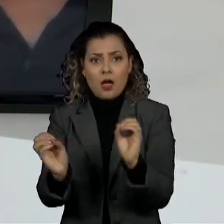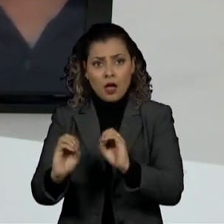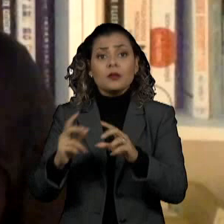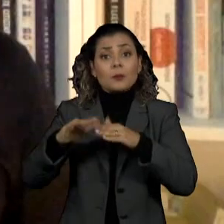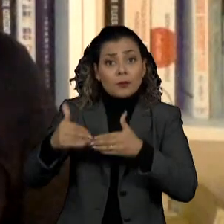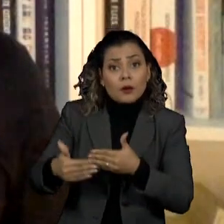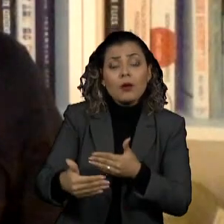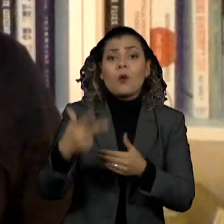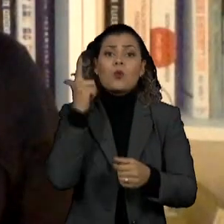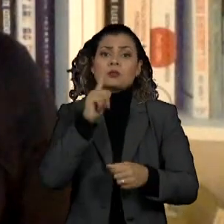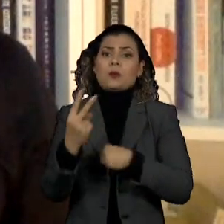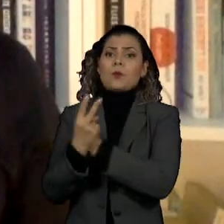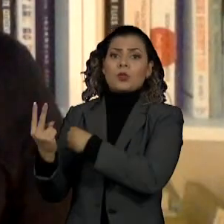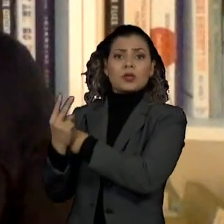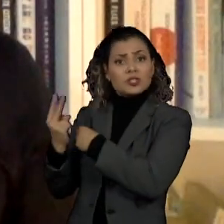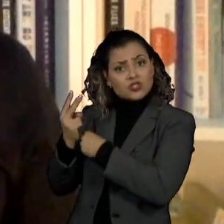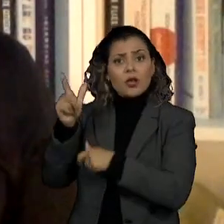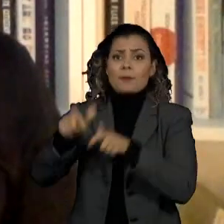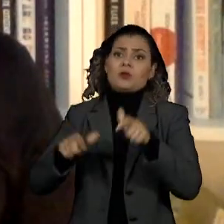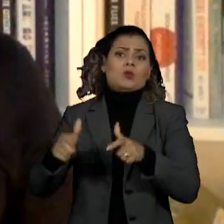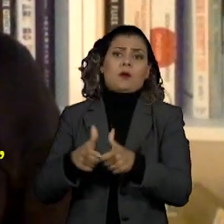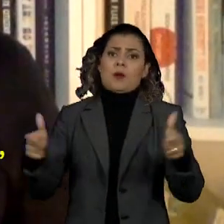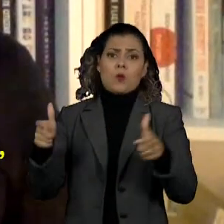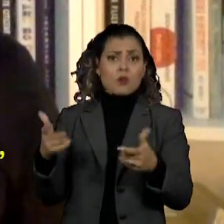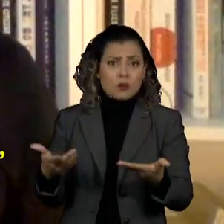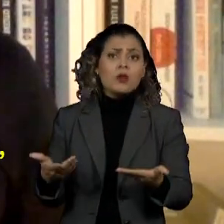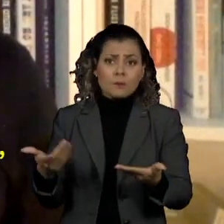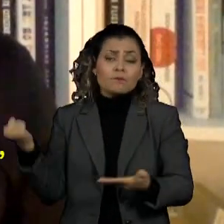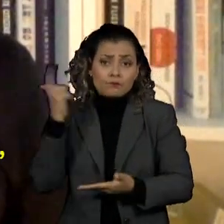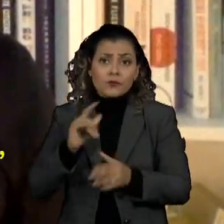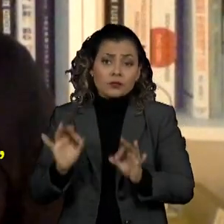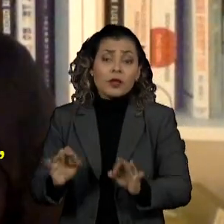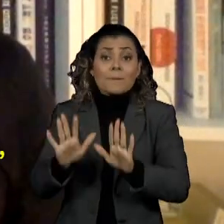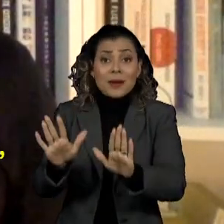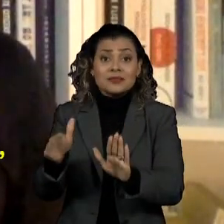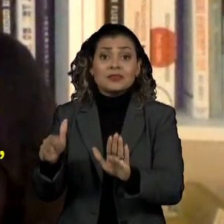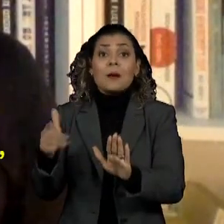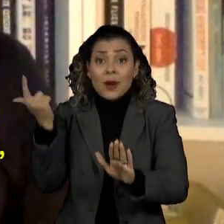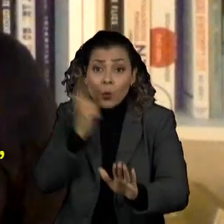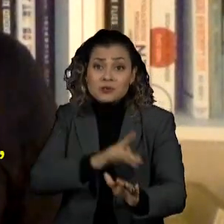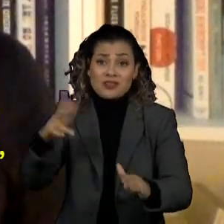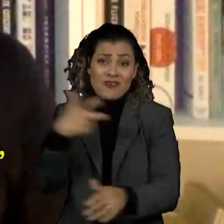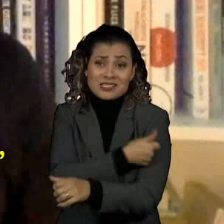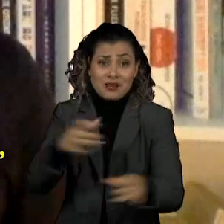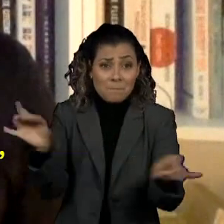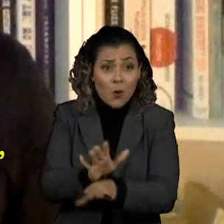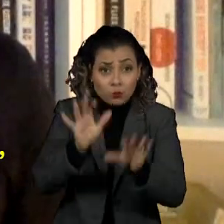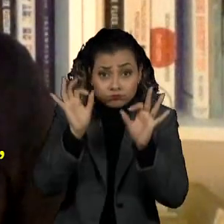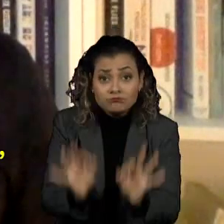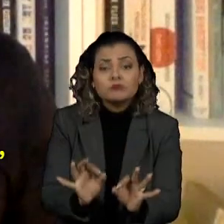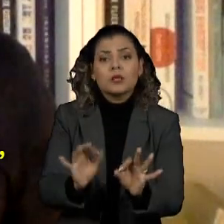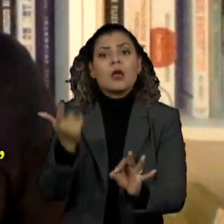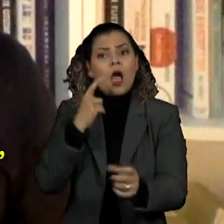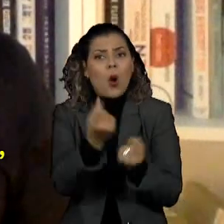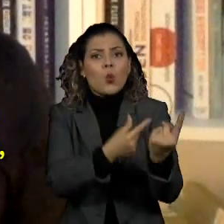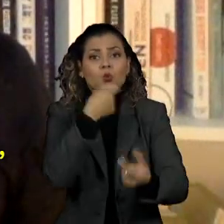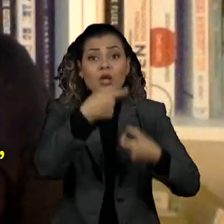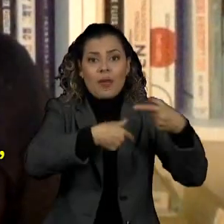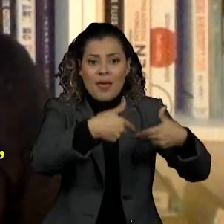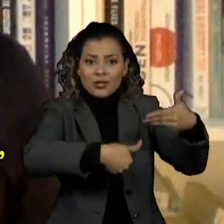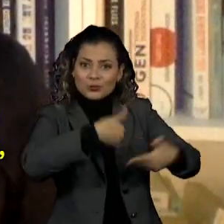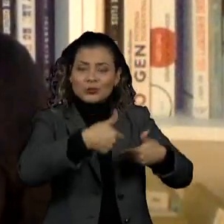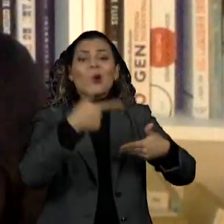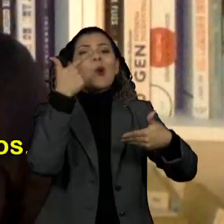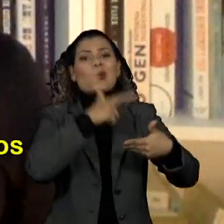care of, you know, virtually most of the patients. But until we have the vaccine or even some effective drugs against the